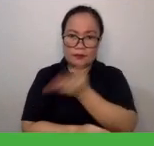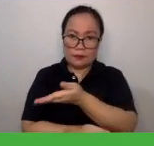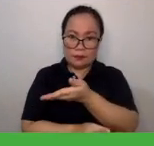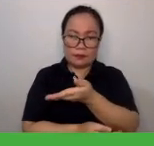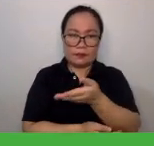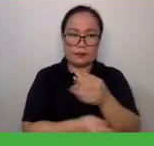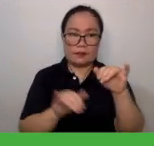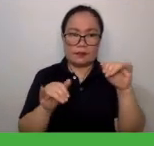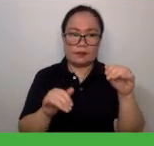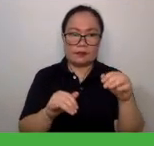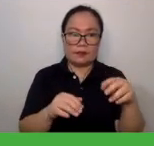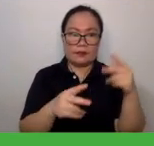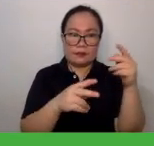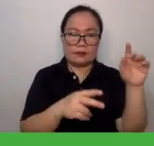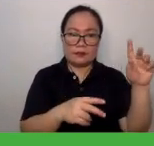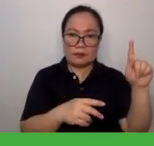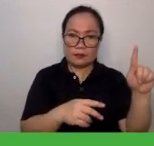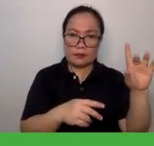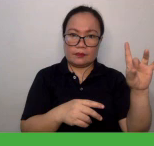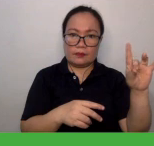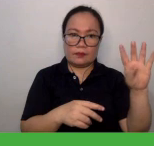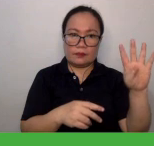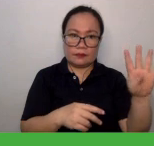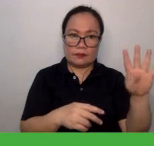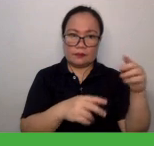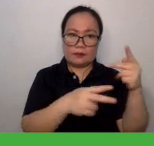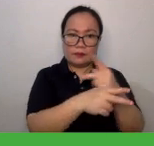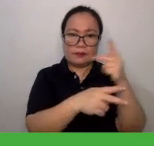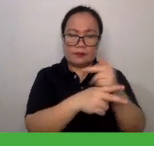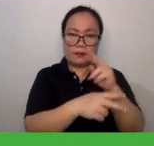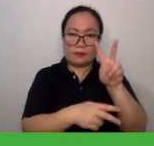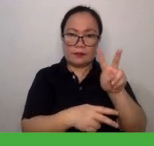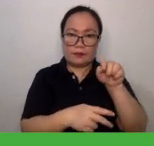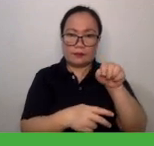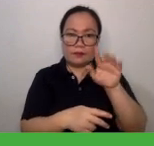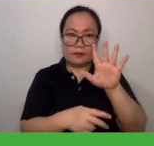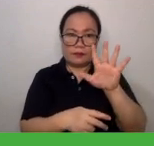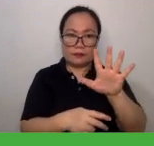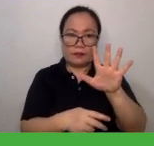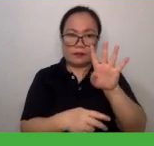So, 184 times 2.54, that is equivalent to